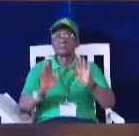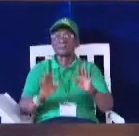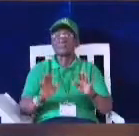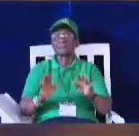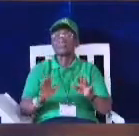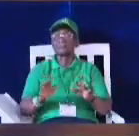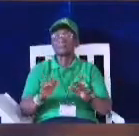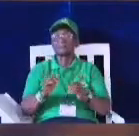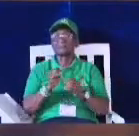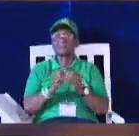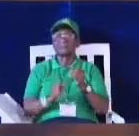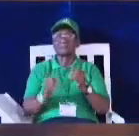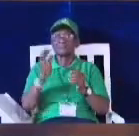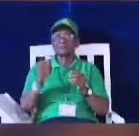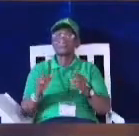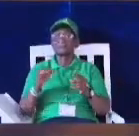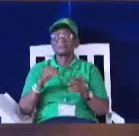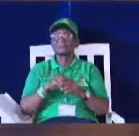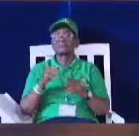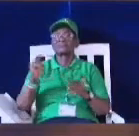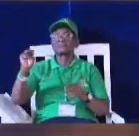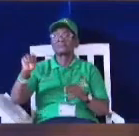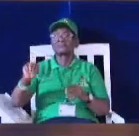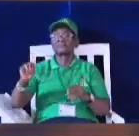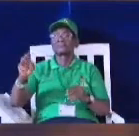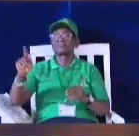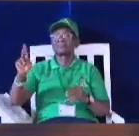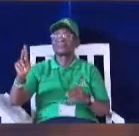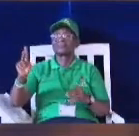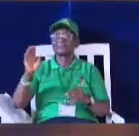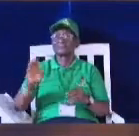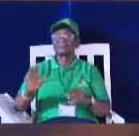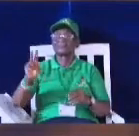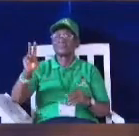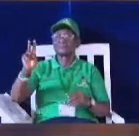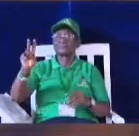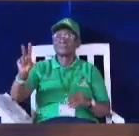in Mark chapter 2, from verse 1 to 12,